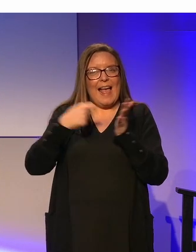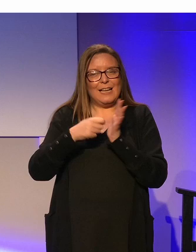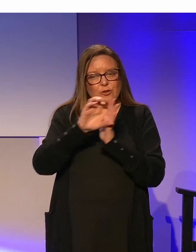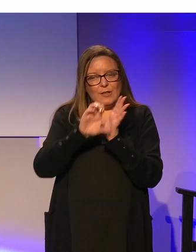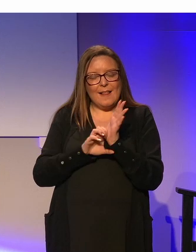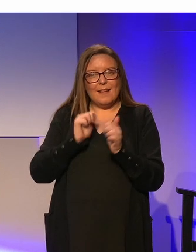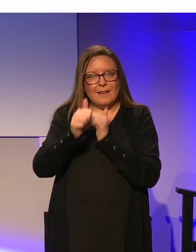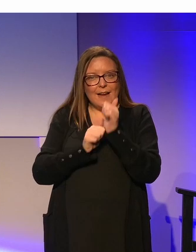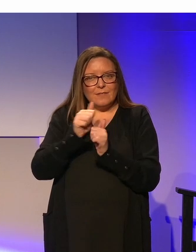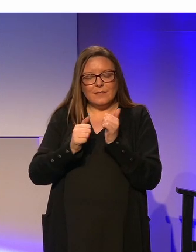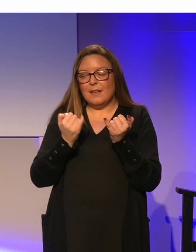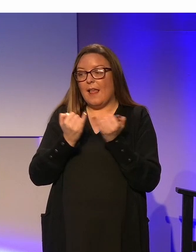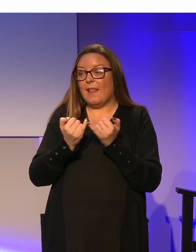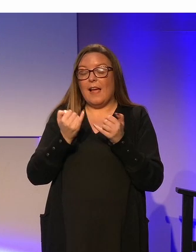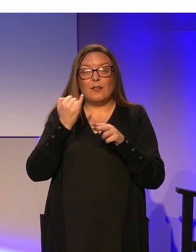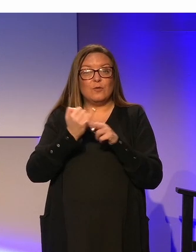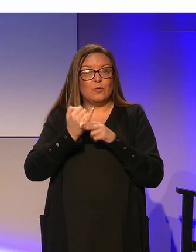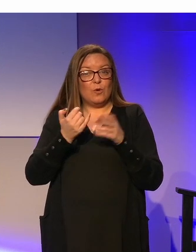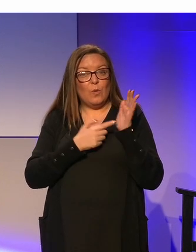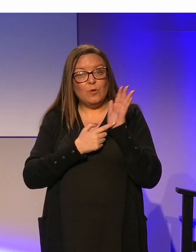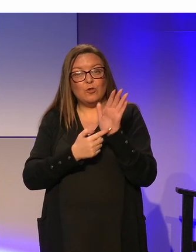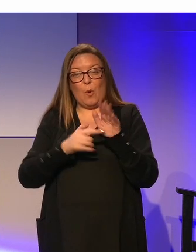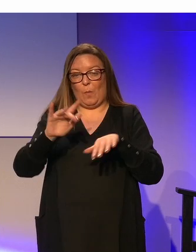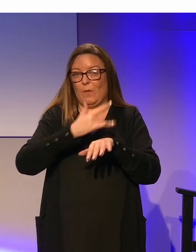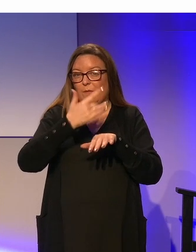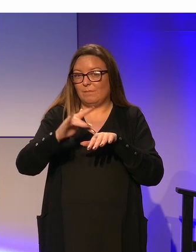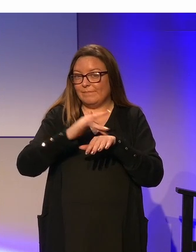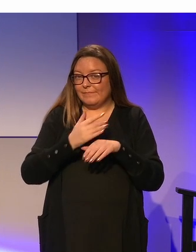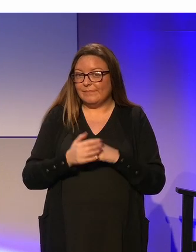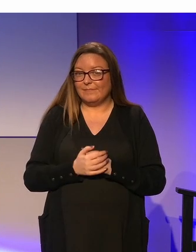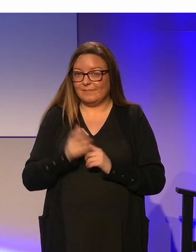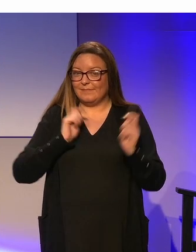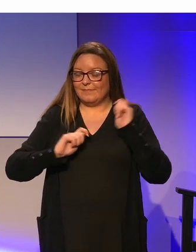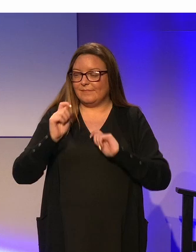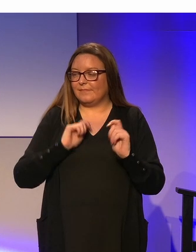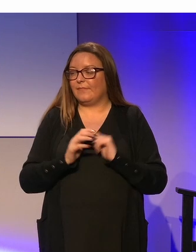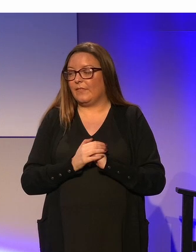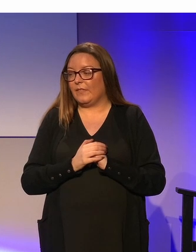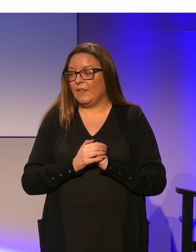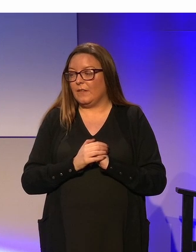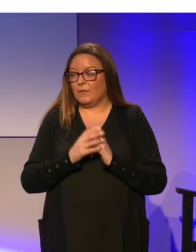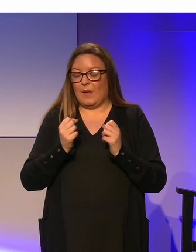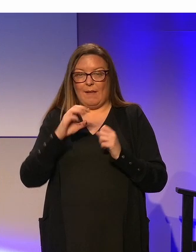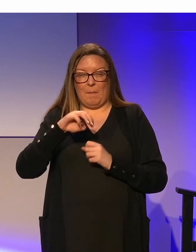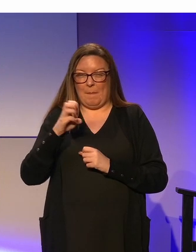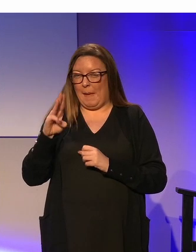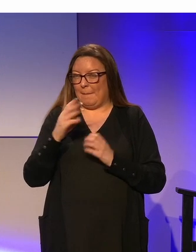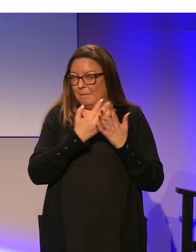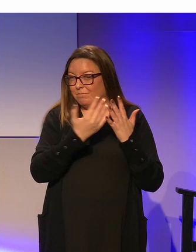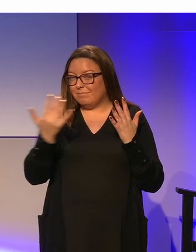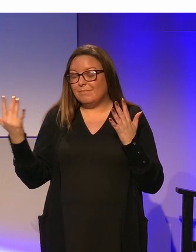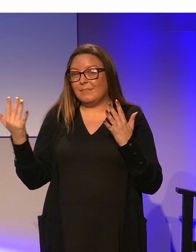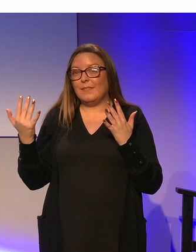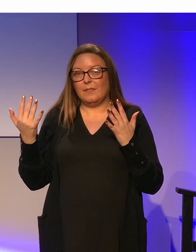activities such as the school show. So in this map and across many of the maps that we have, it's